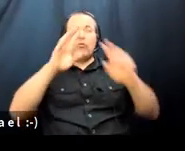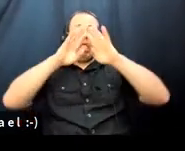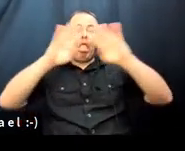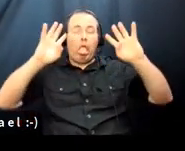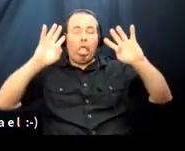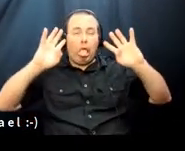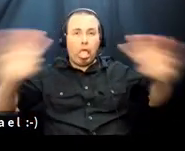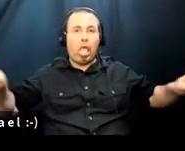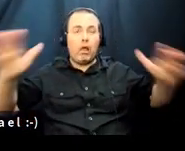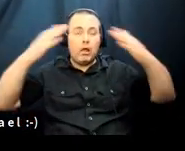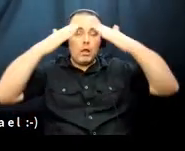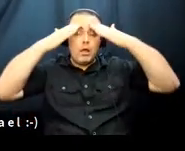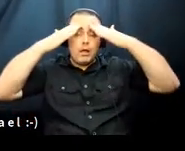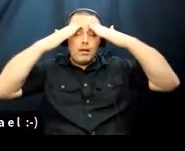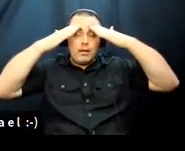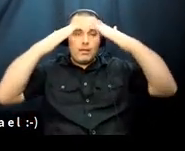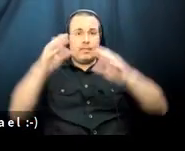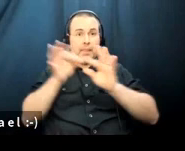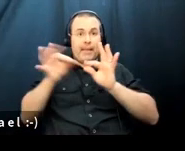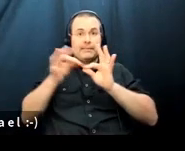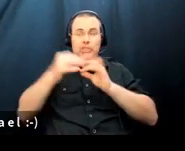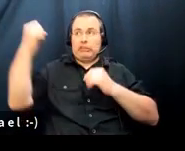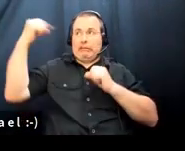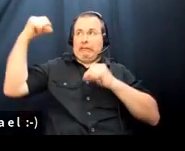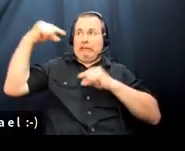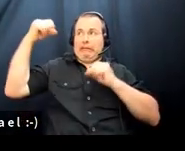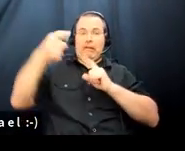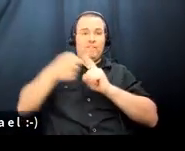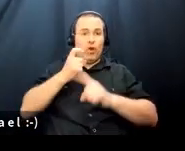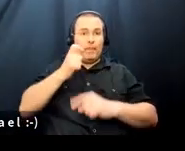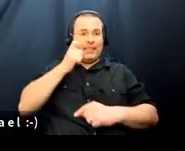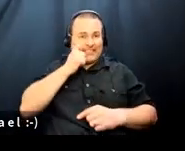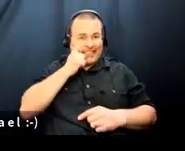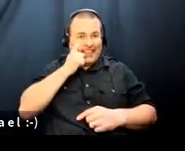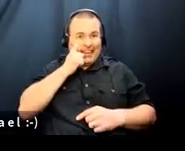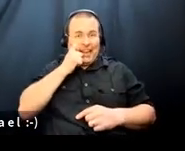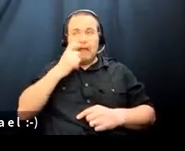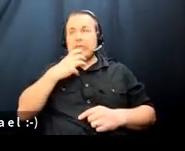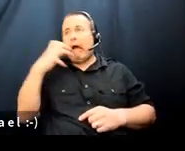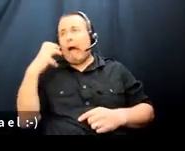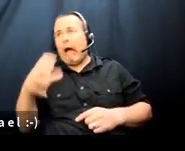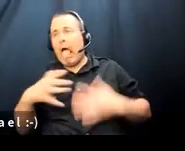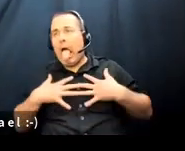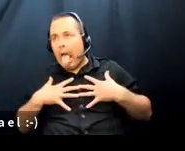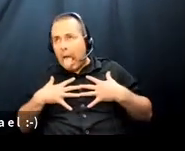overlook the message from your skin about how hot you were until Dr. Lisa made you aware of it.